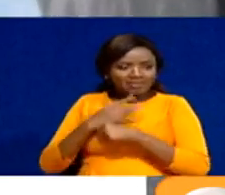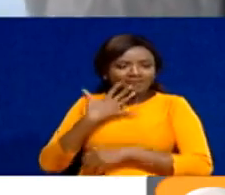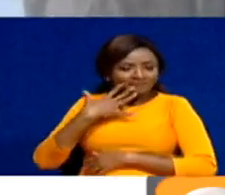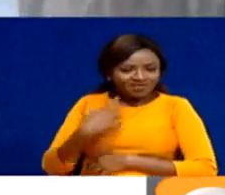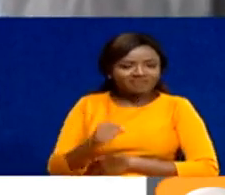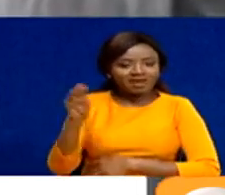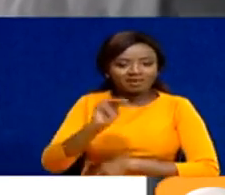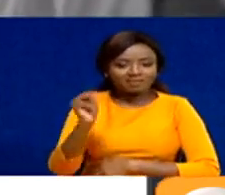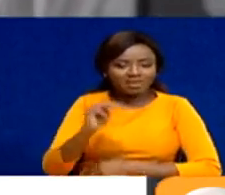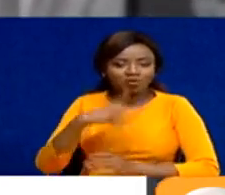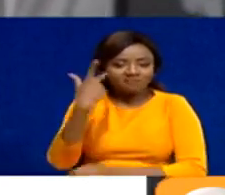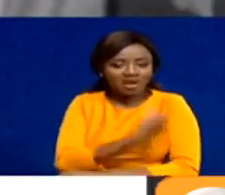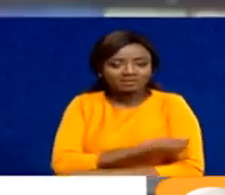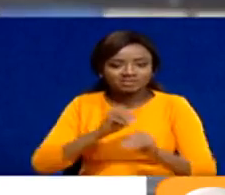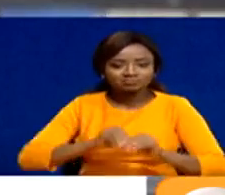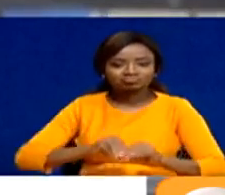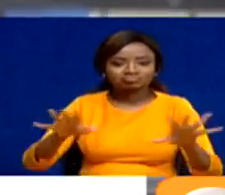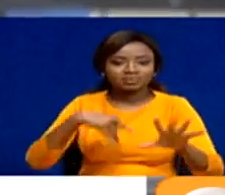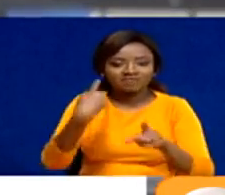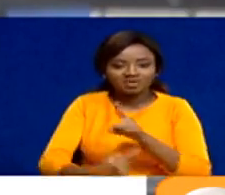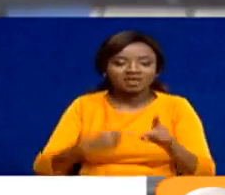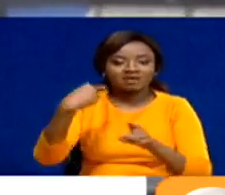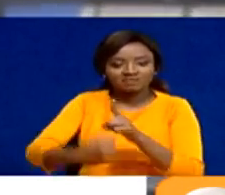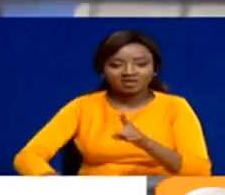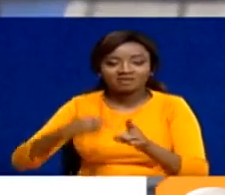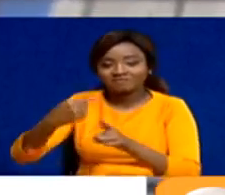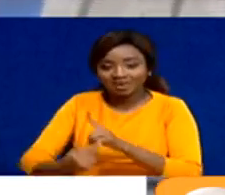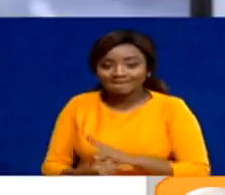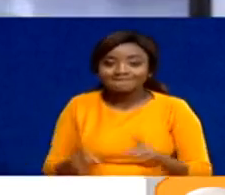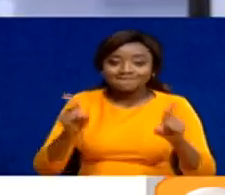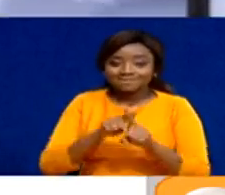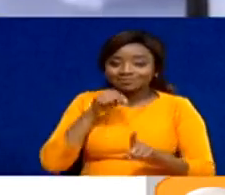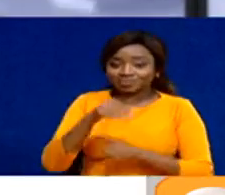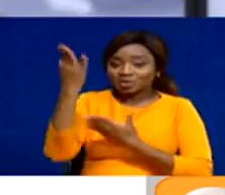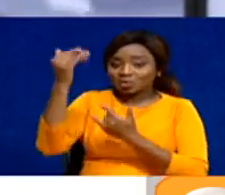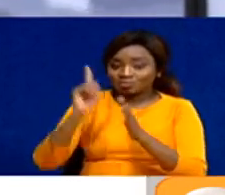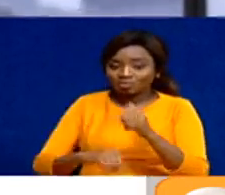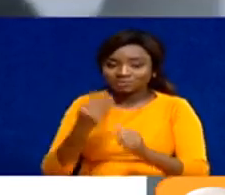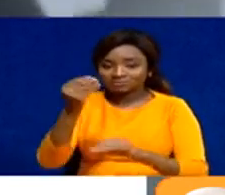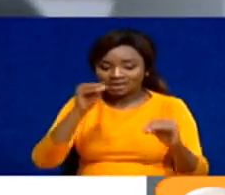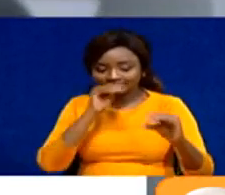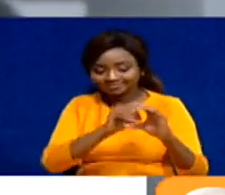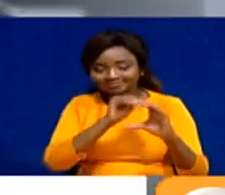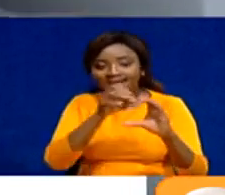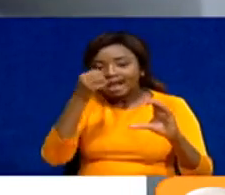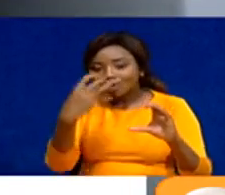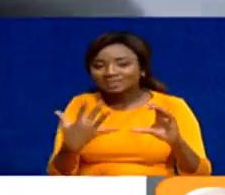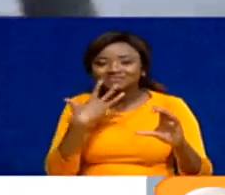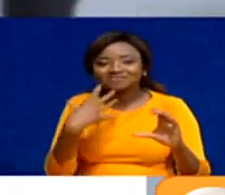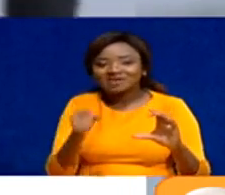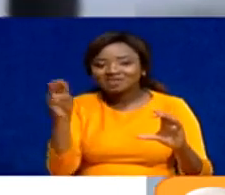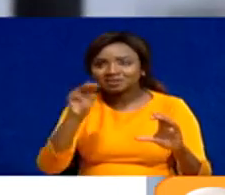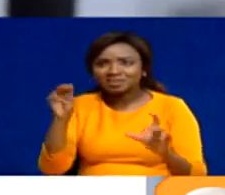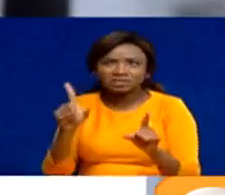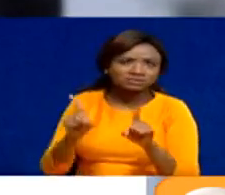500 million doses of vaccines each year. The company anticipates investing some $500 million,